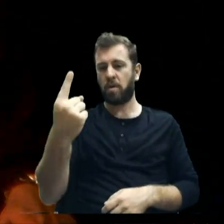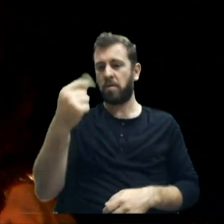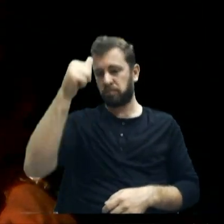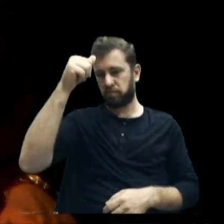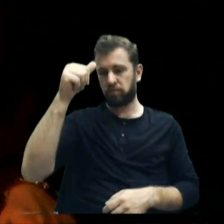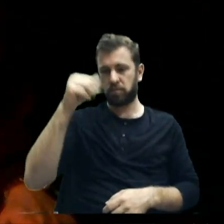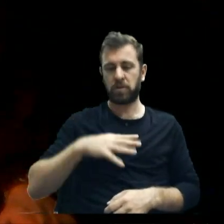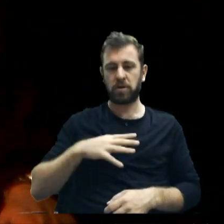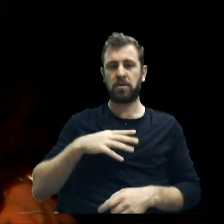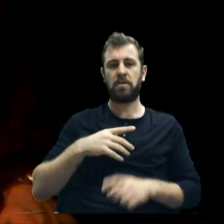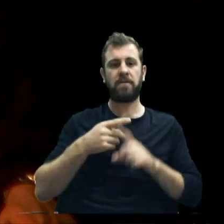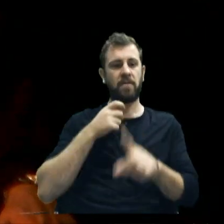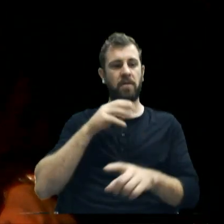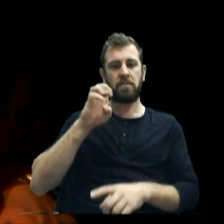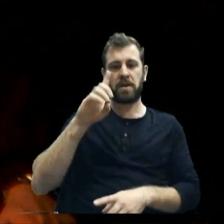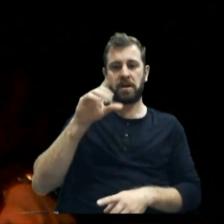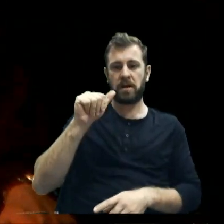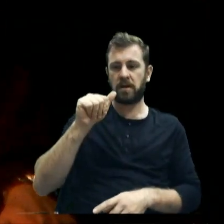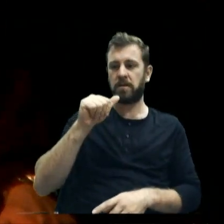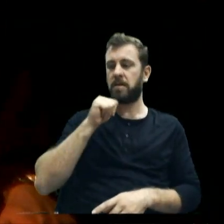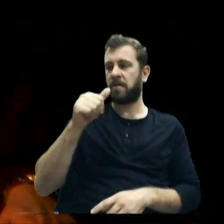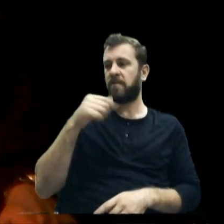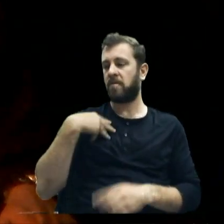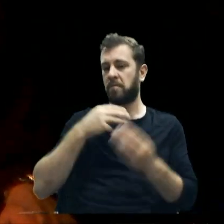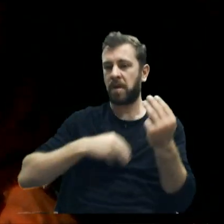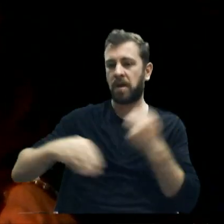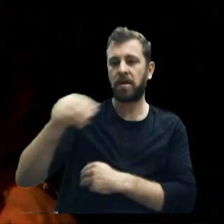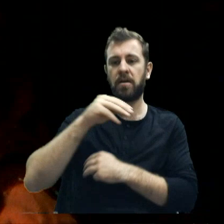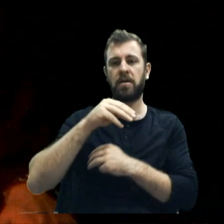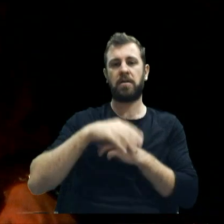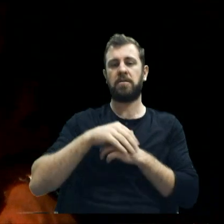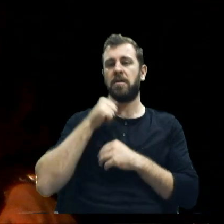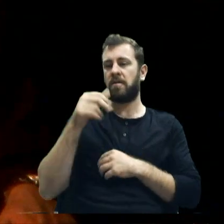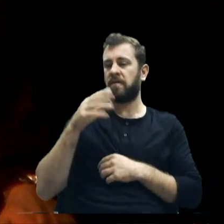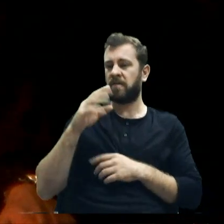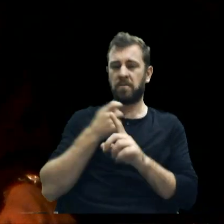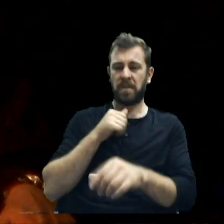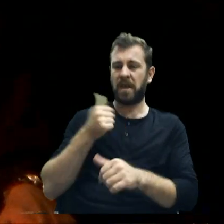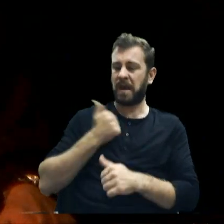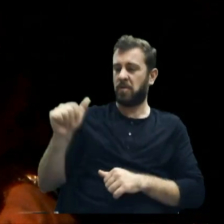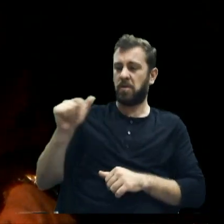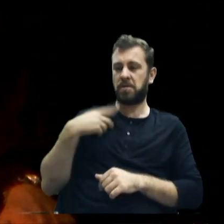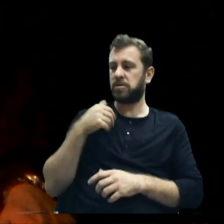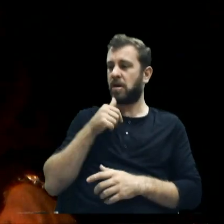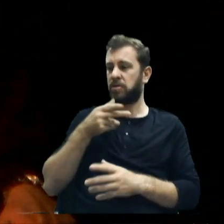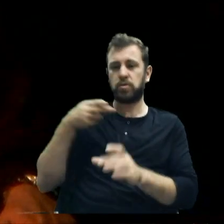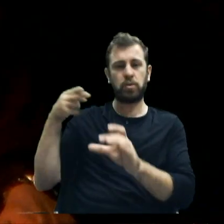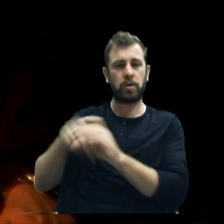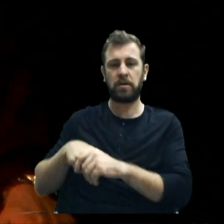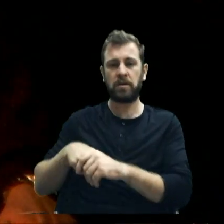from Medina, from Mecca, from Basra, nowhere.